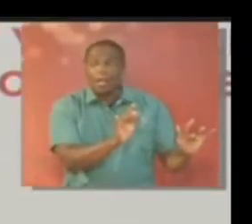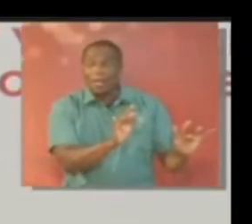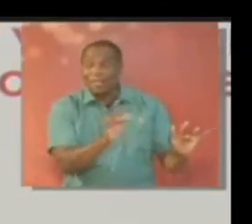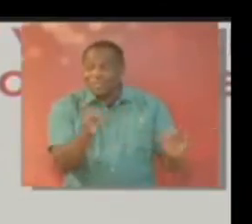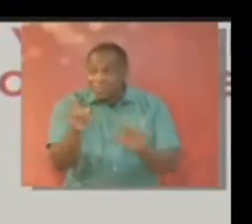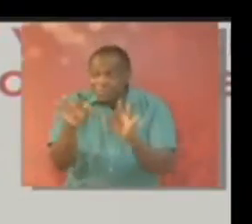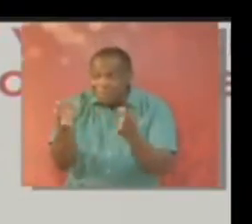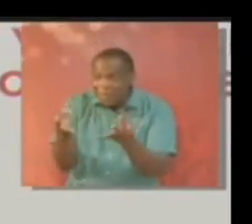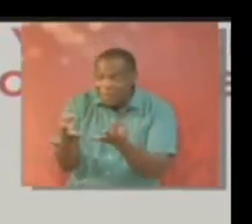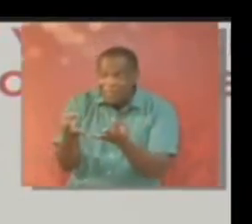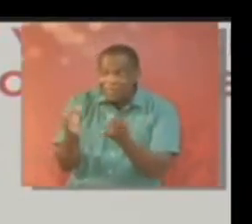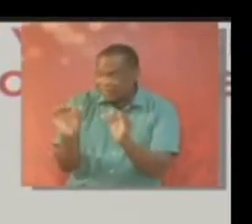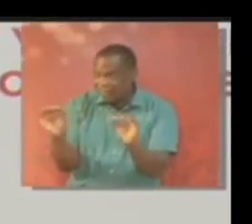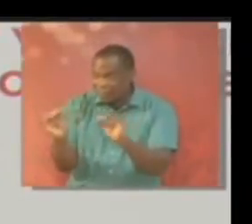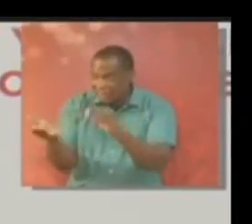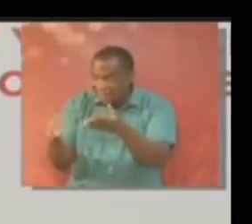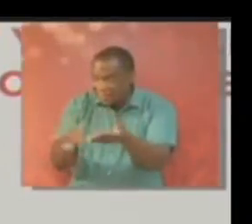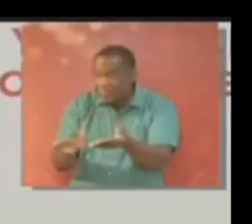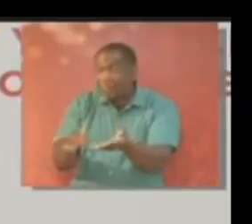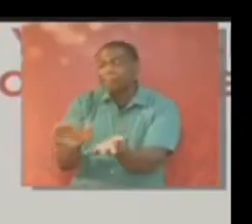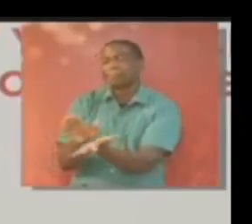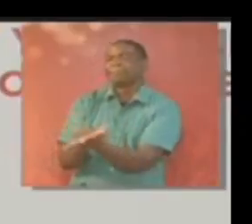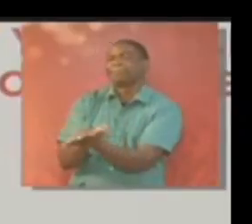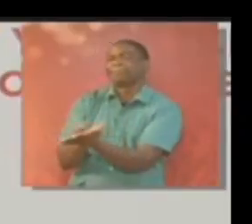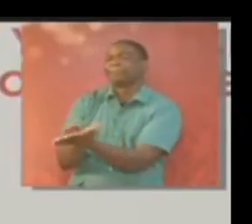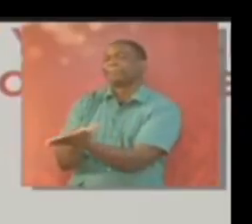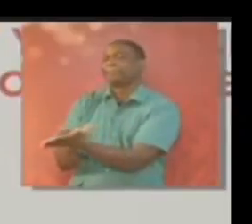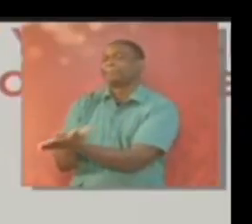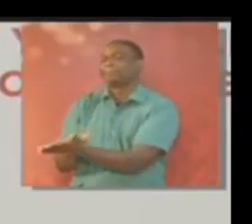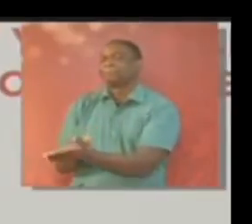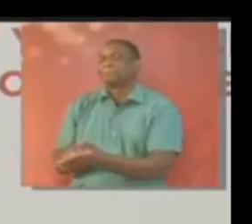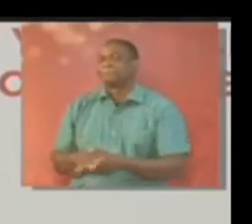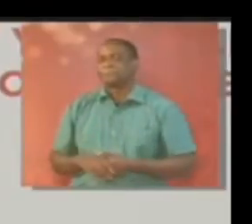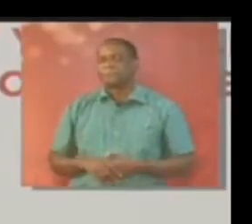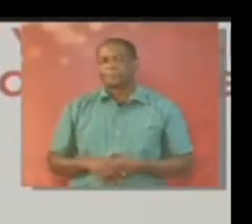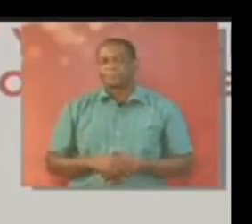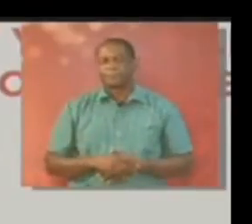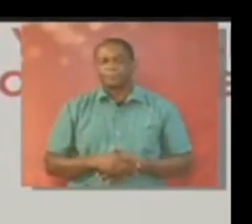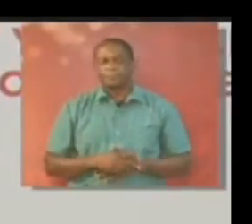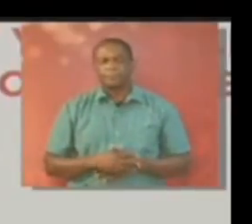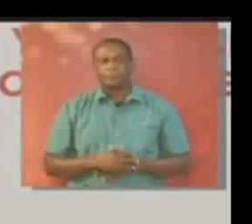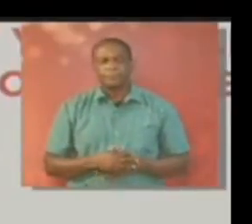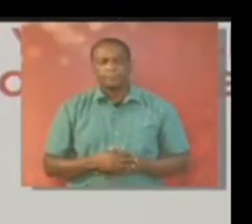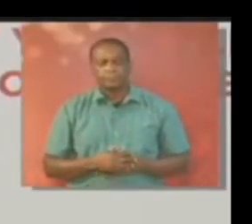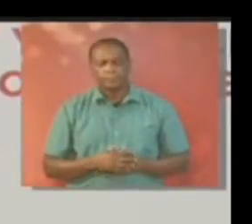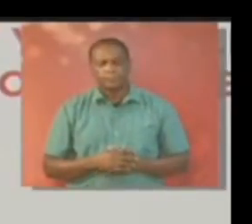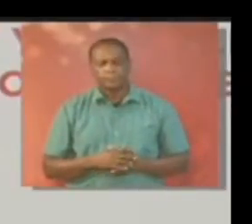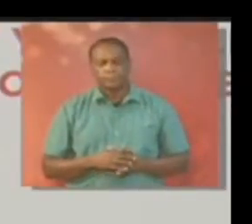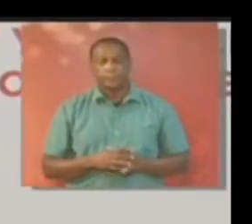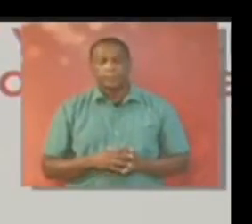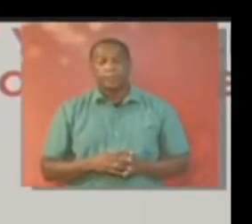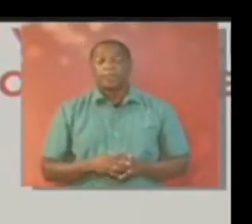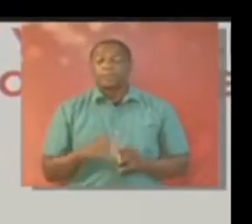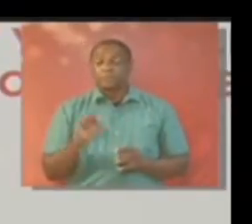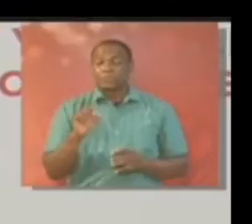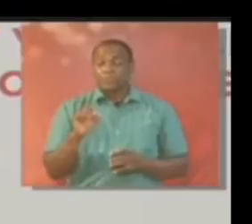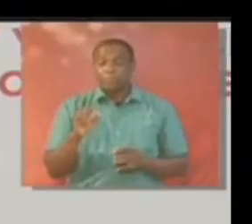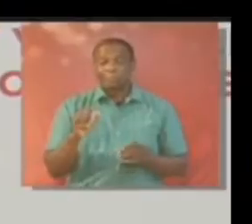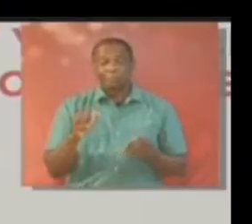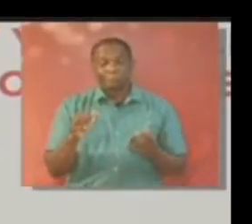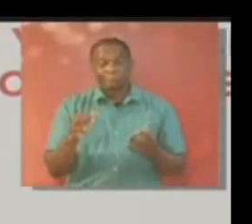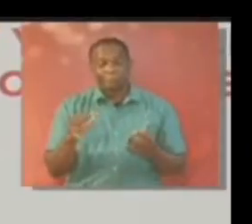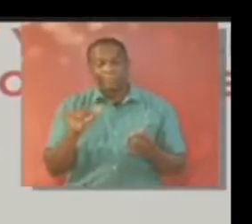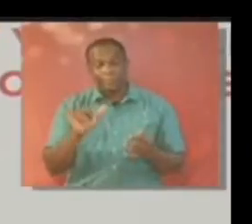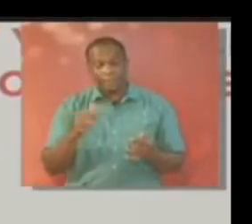must extend our condolences to families. So that is where we are this morning. On the